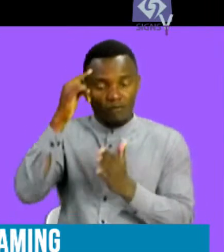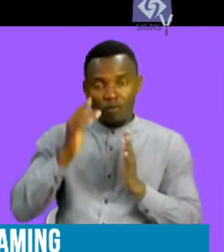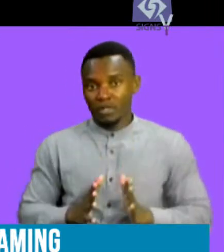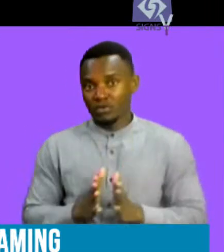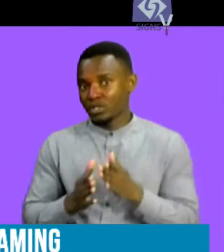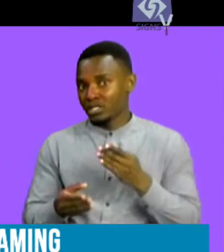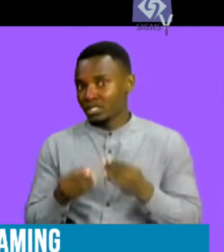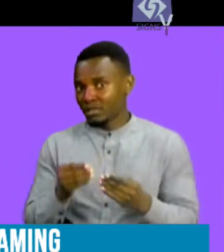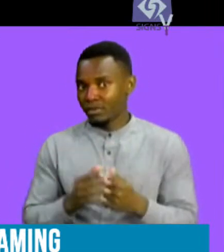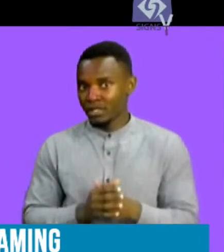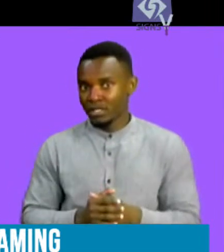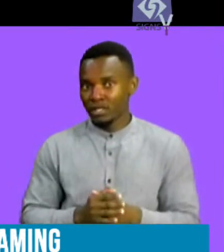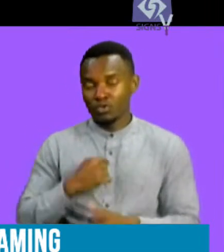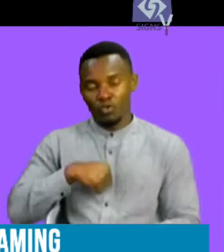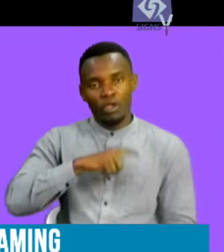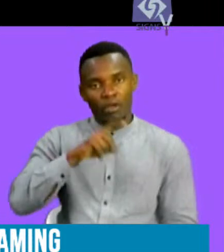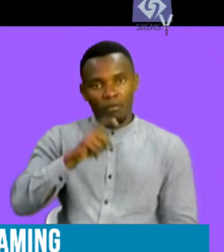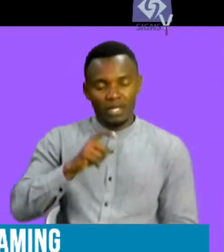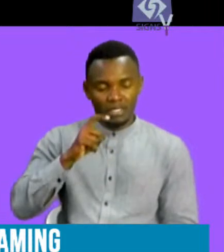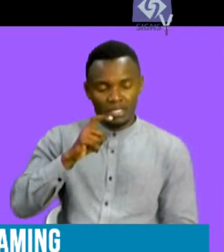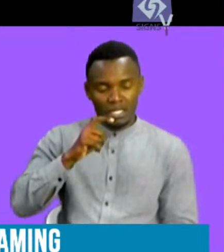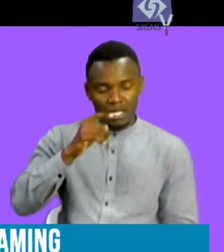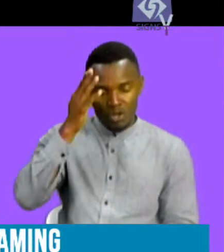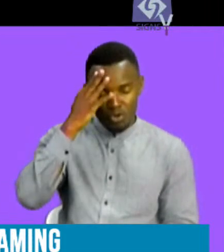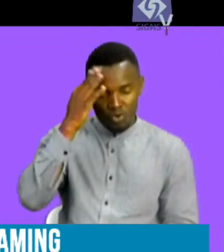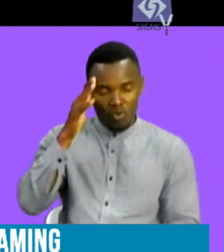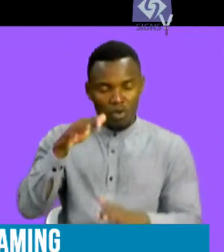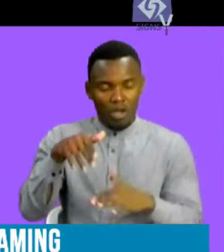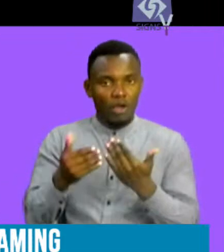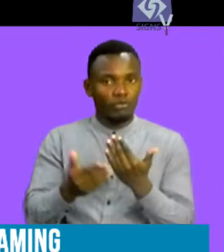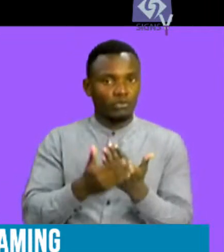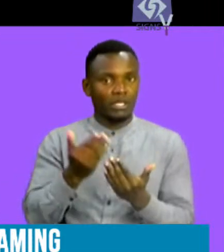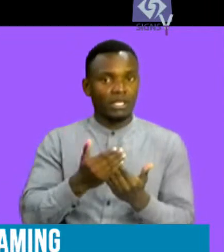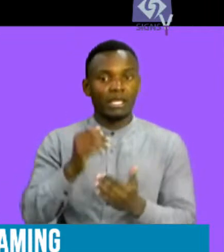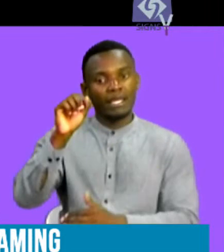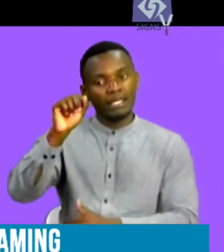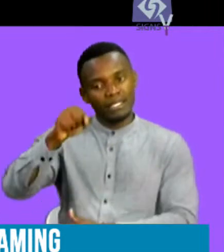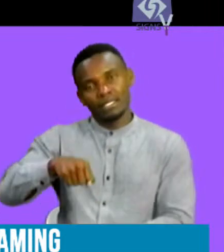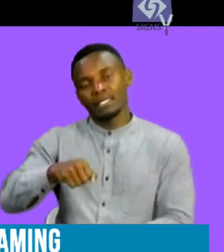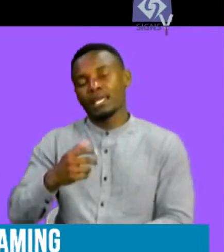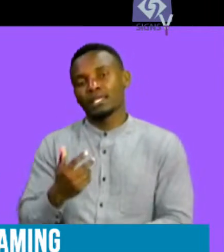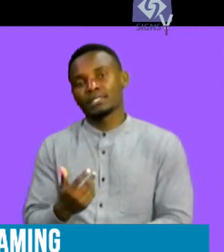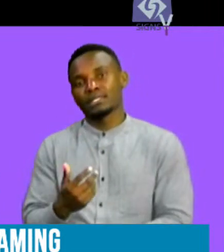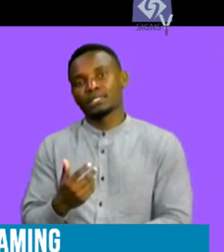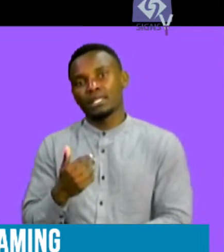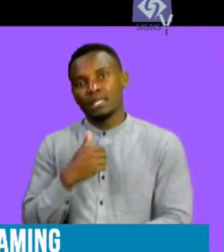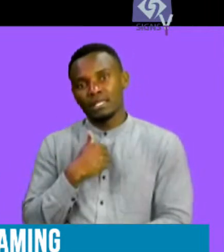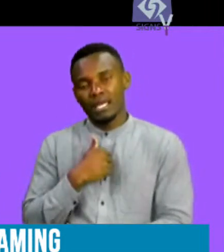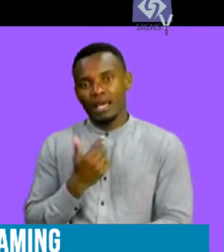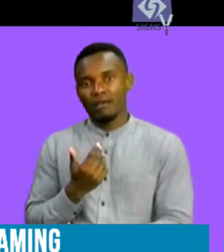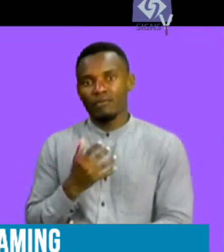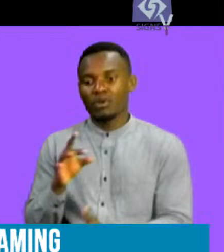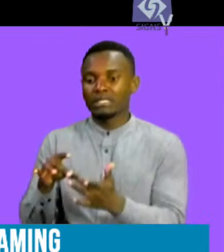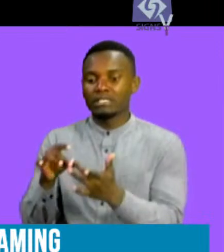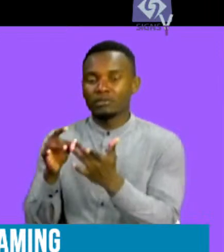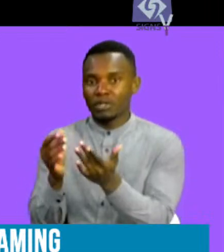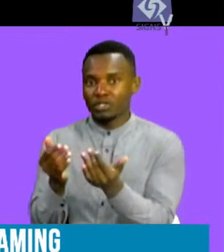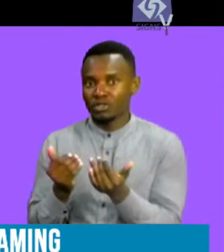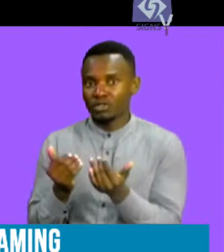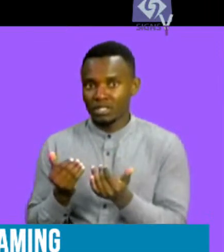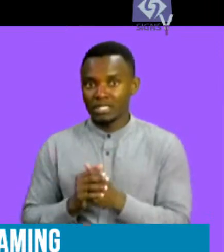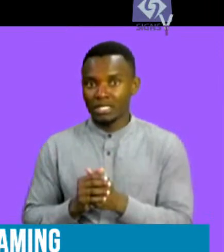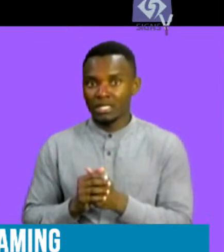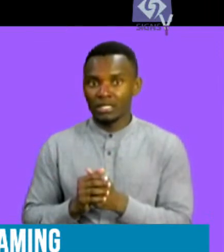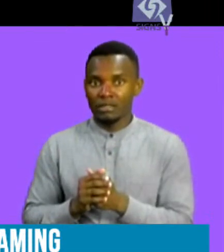People should learn how to handle these people. They are delicate, as much as we say disability is not